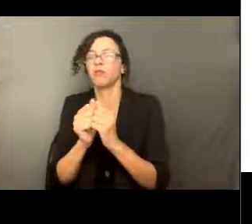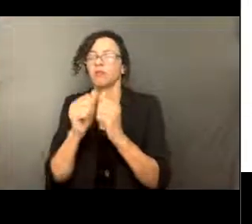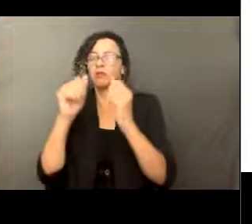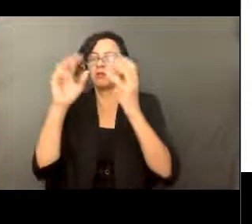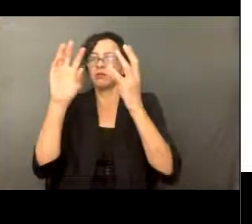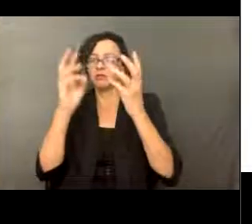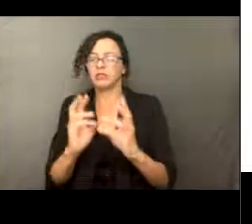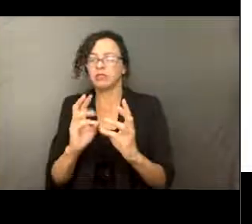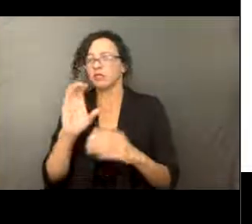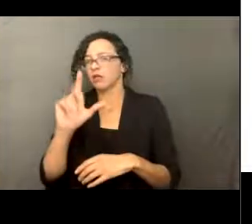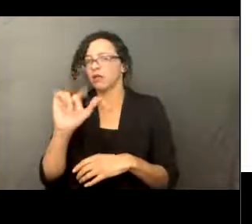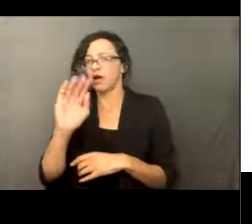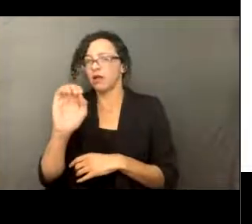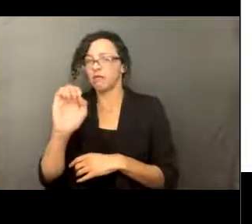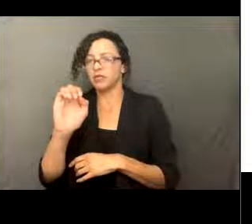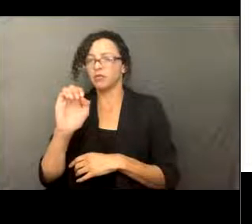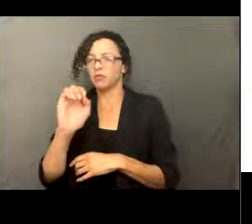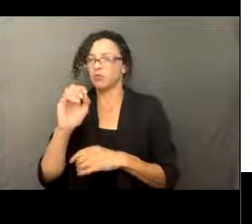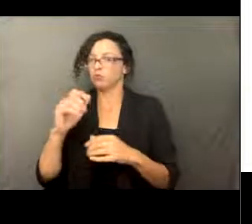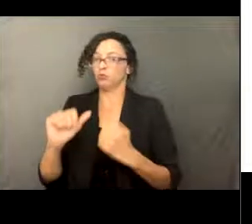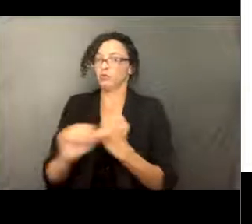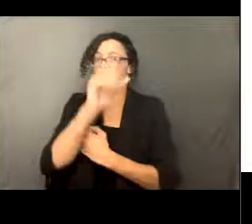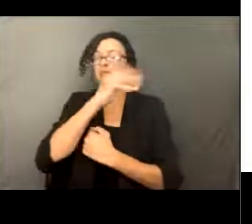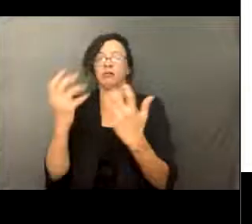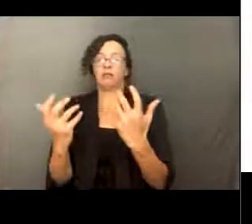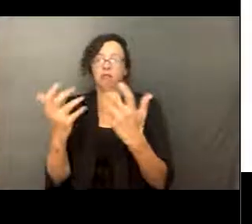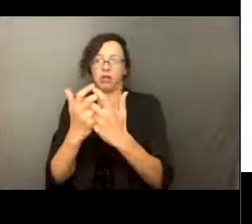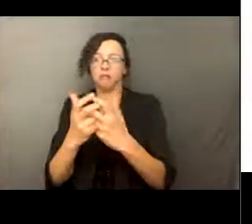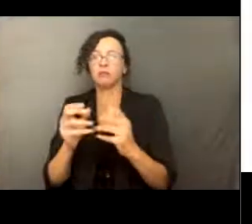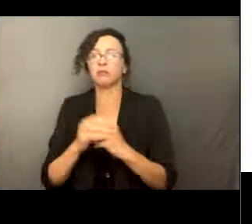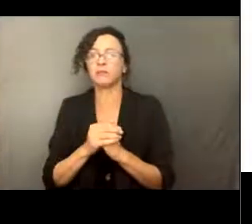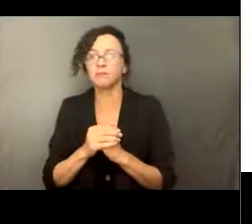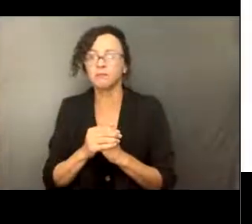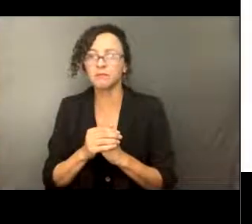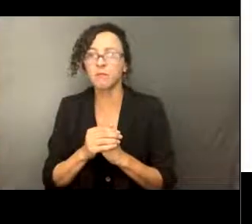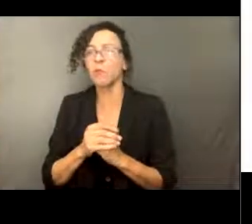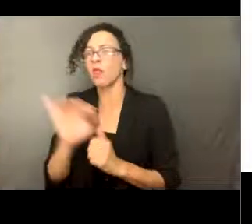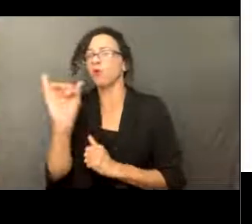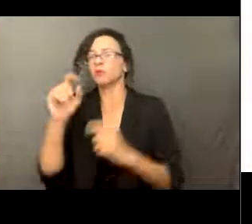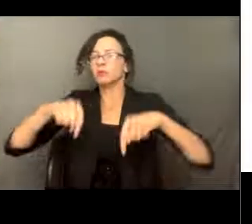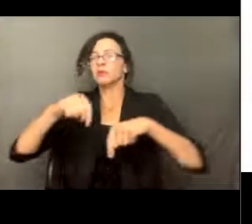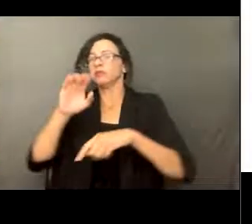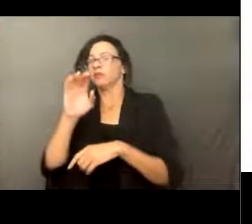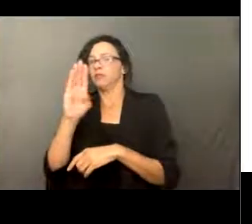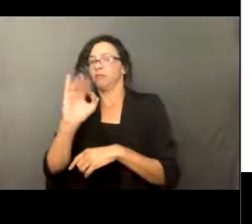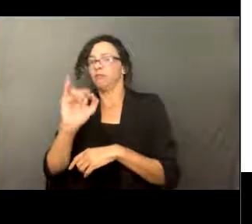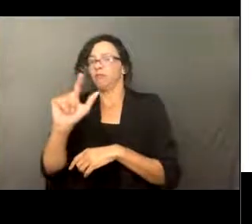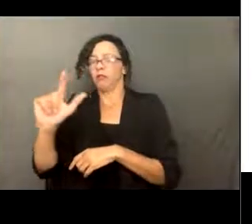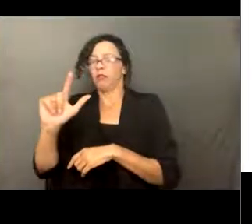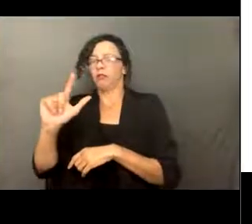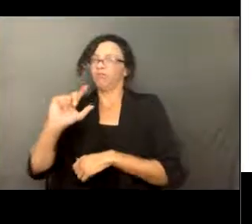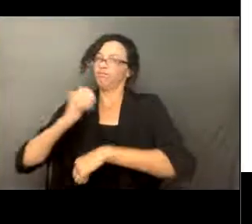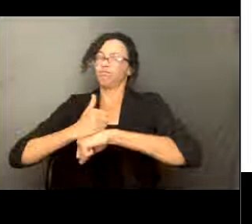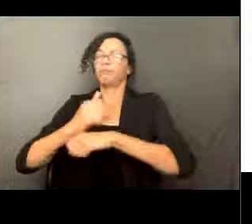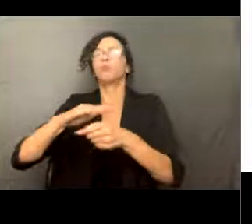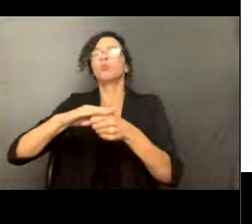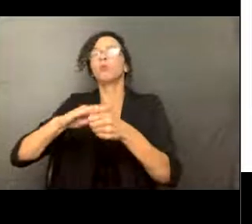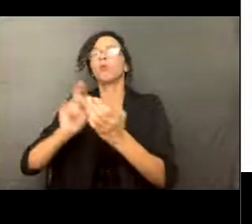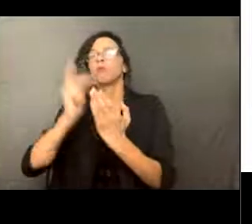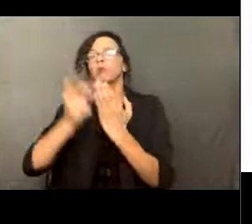of California adaptation planning guidance, this bill also established a local program to oversee the local